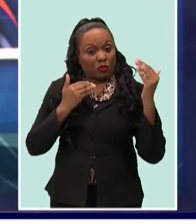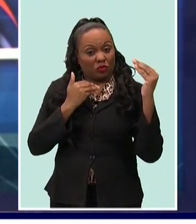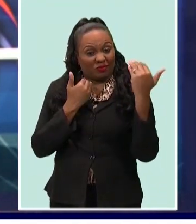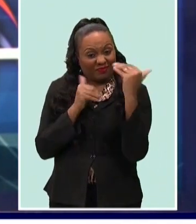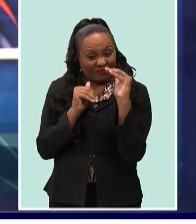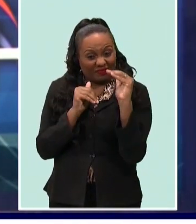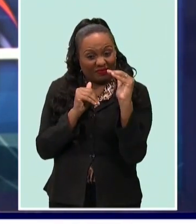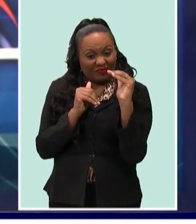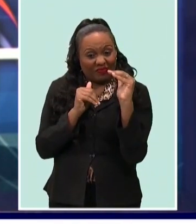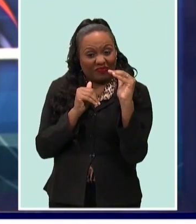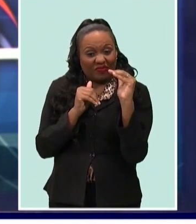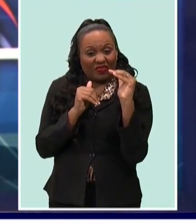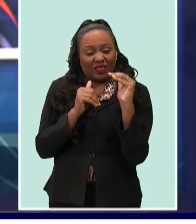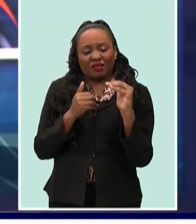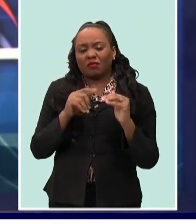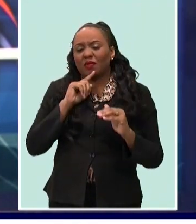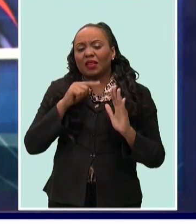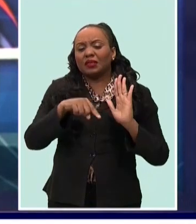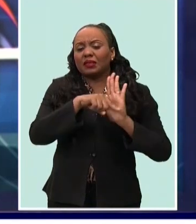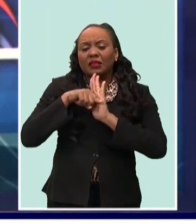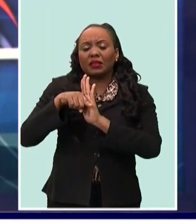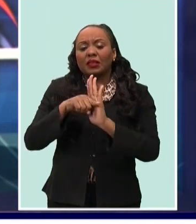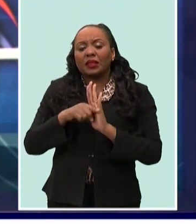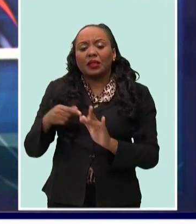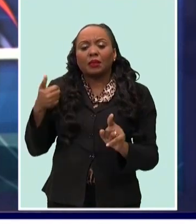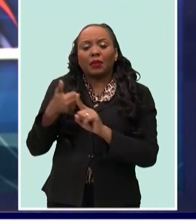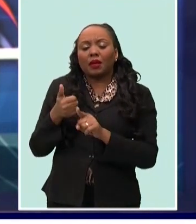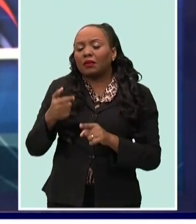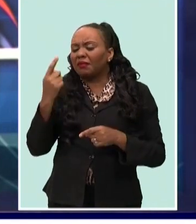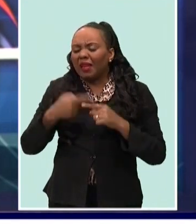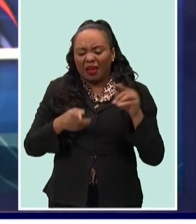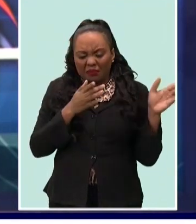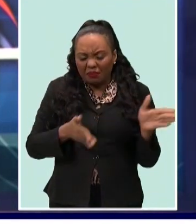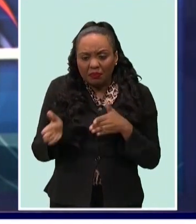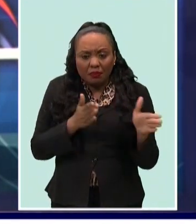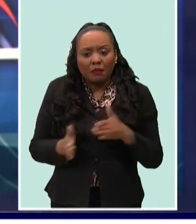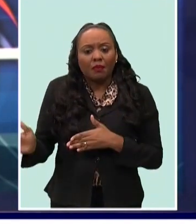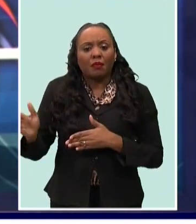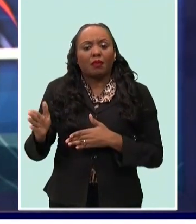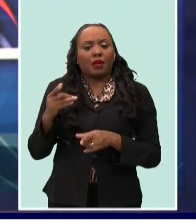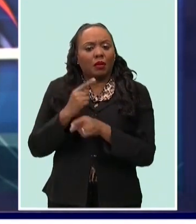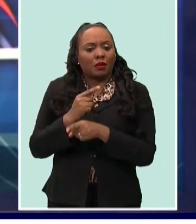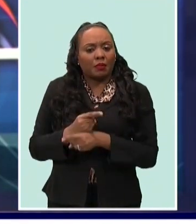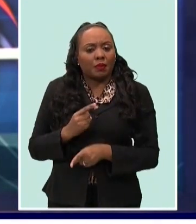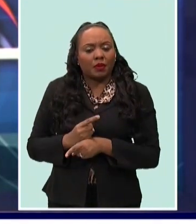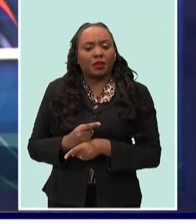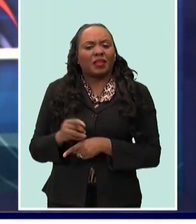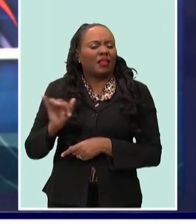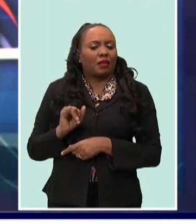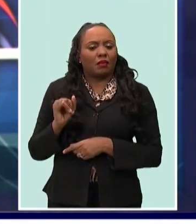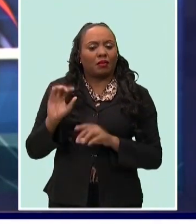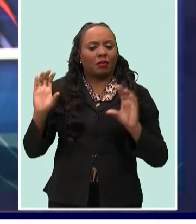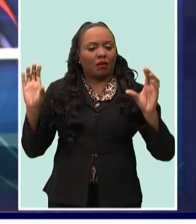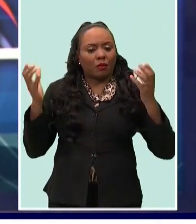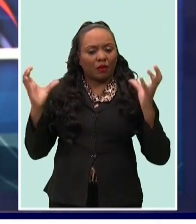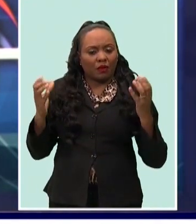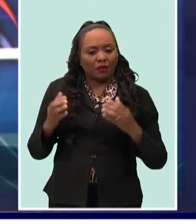Entrepreneurship and Commerce Dwight Sutherland, have had a negative impact on the effective planning of major festivals like